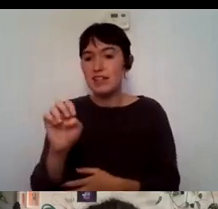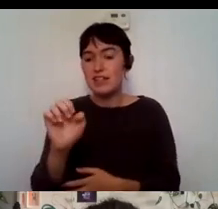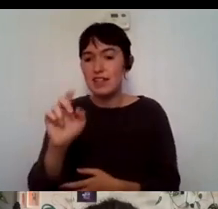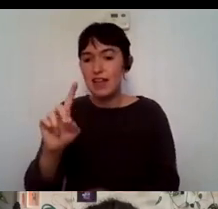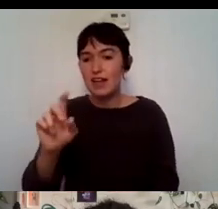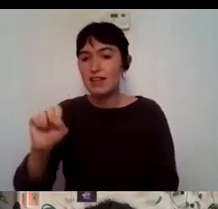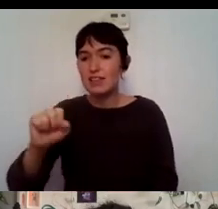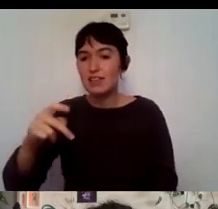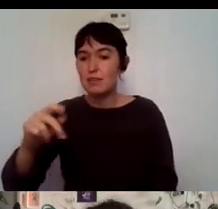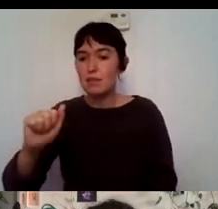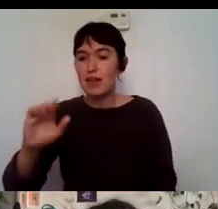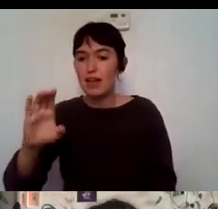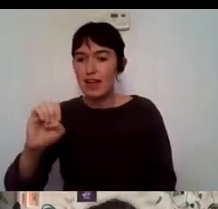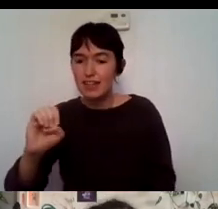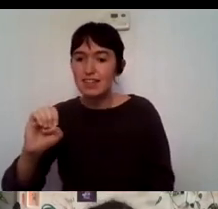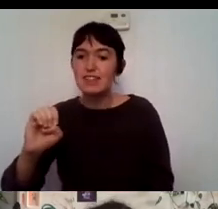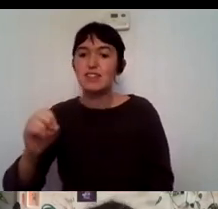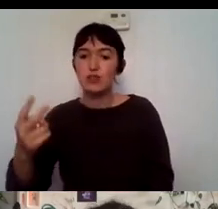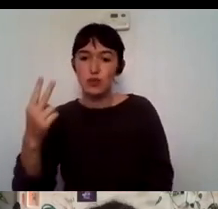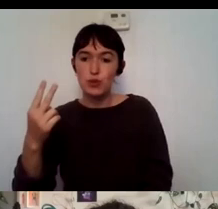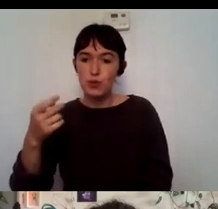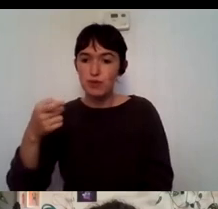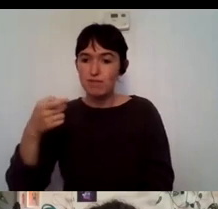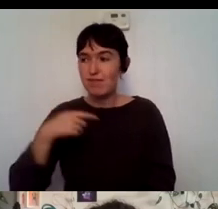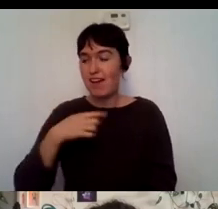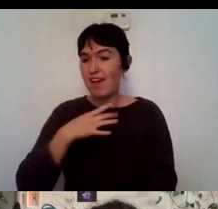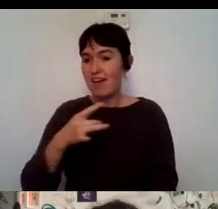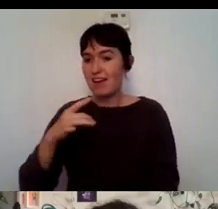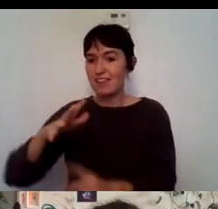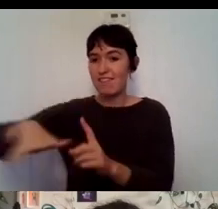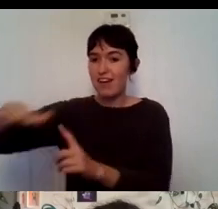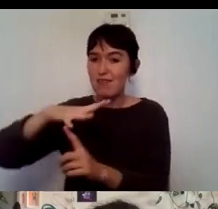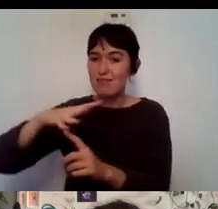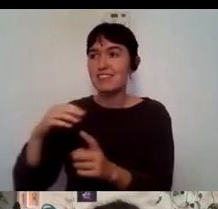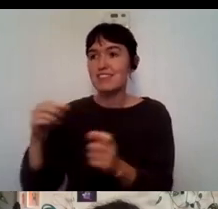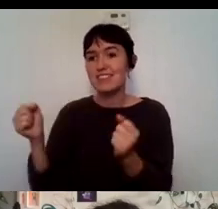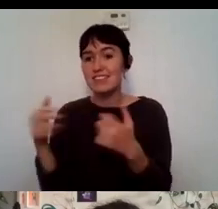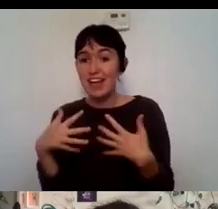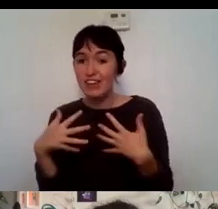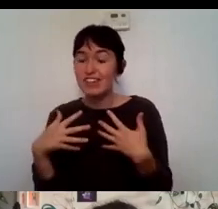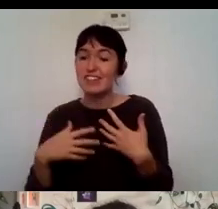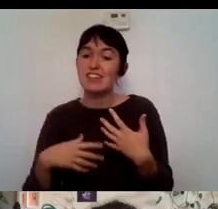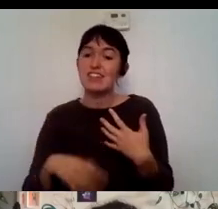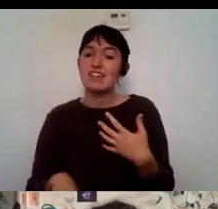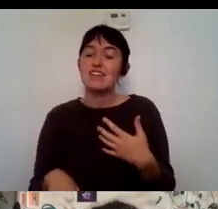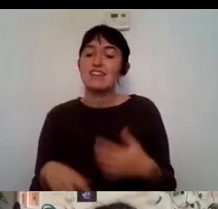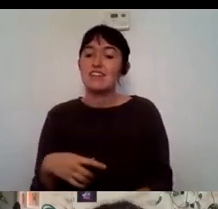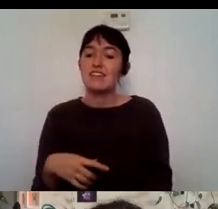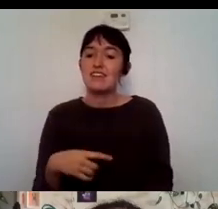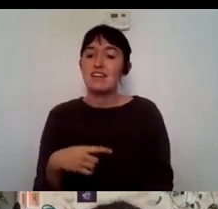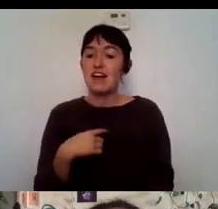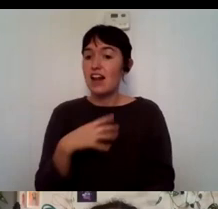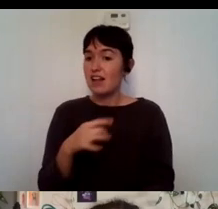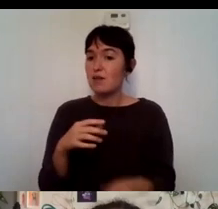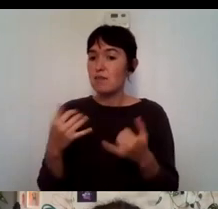of the atmosphere of the game. It's very scary. And I've also really enjoyed playing Subnautica recently.